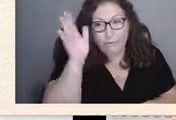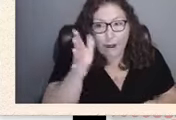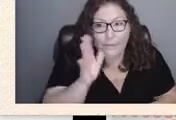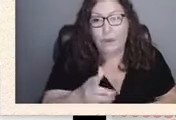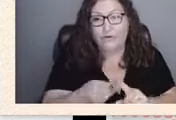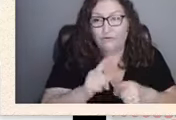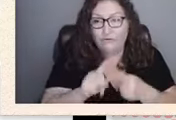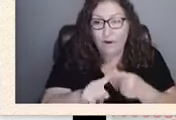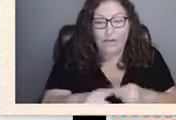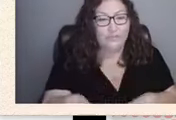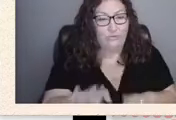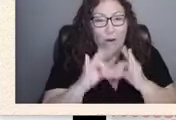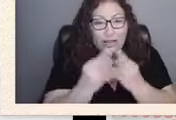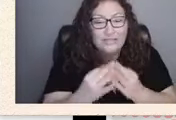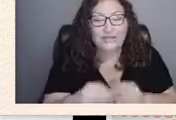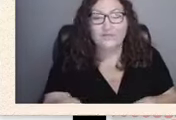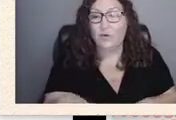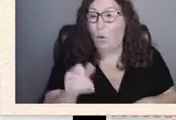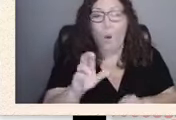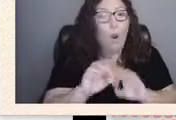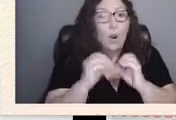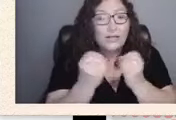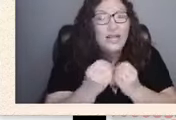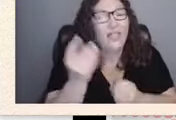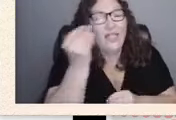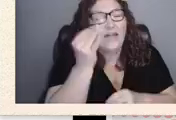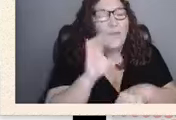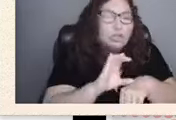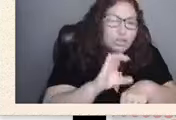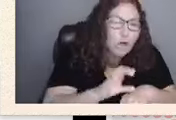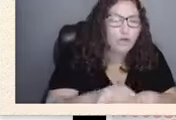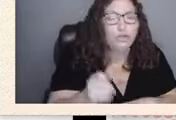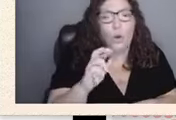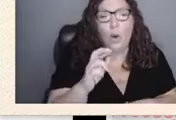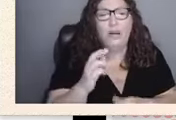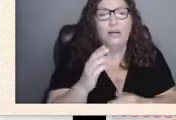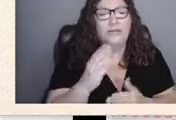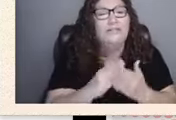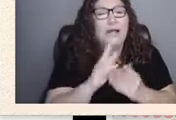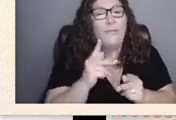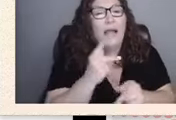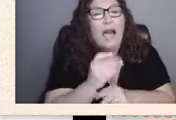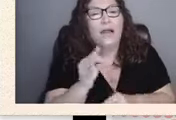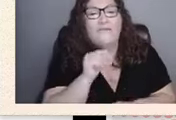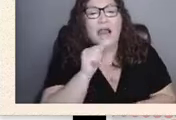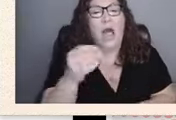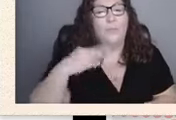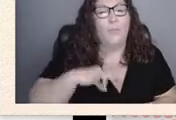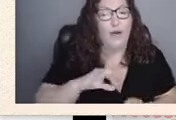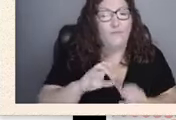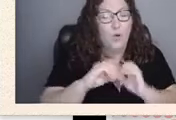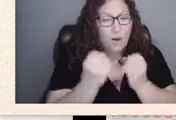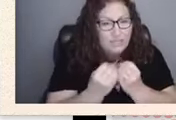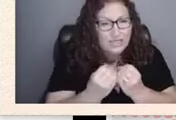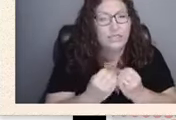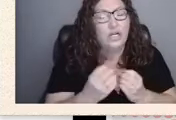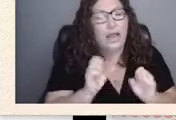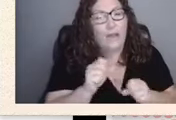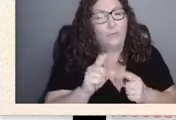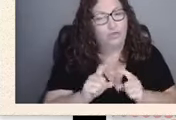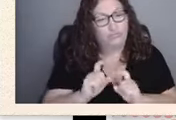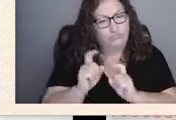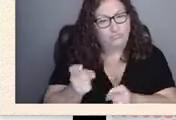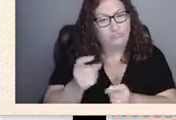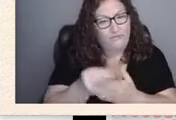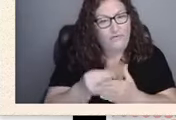even organizations. So think of a church, a synagogue, or some other type of nonprofit organization are able to give funds and put